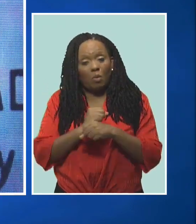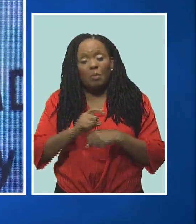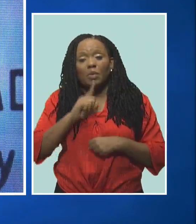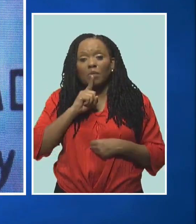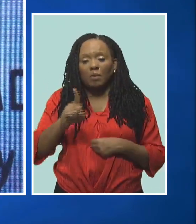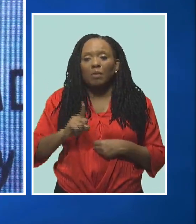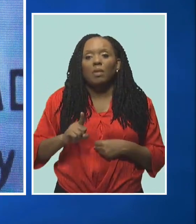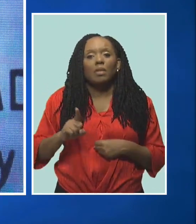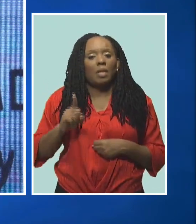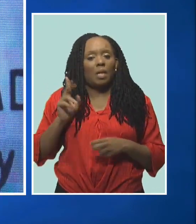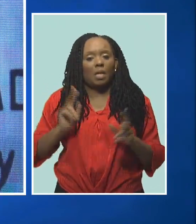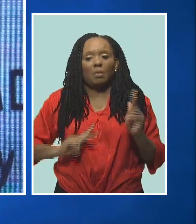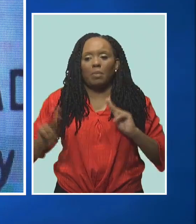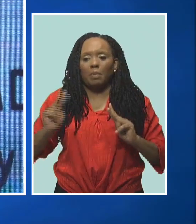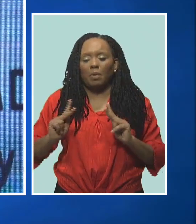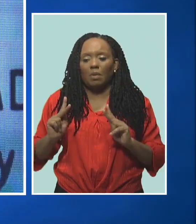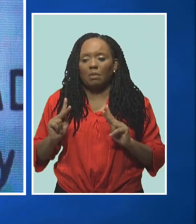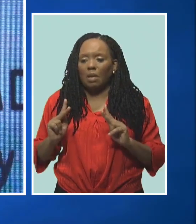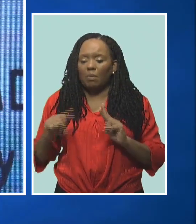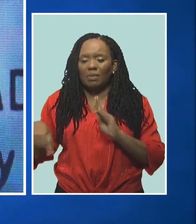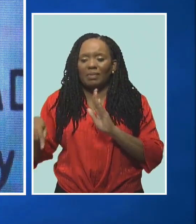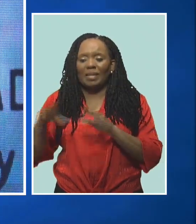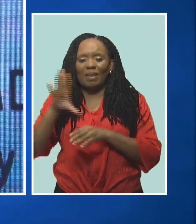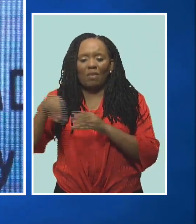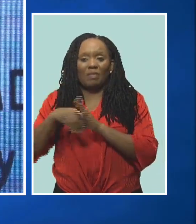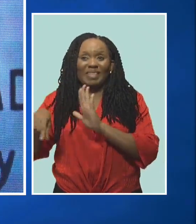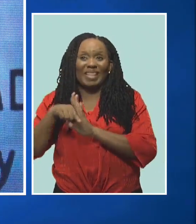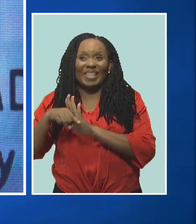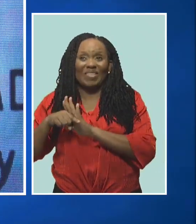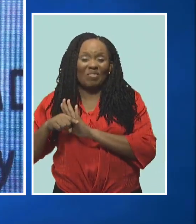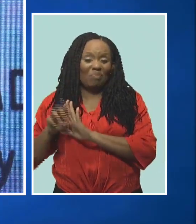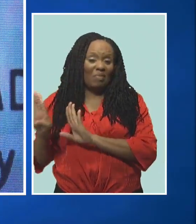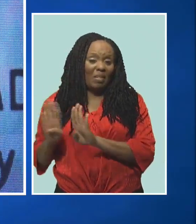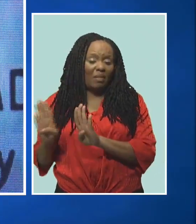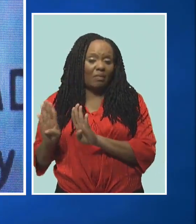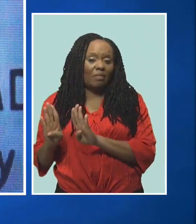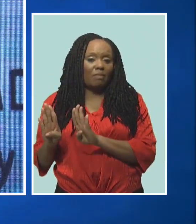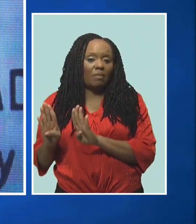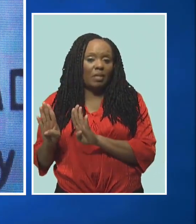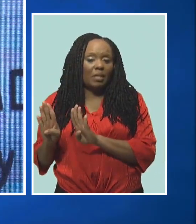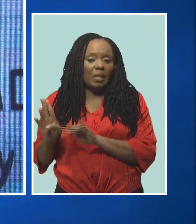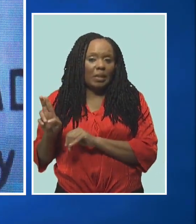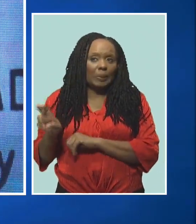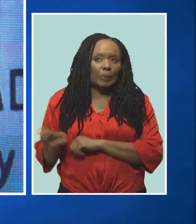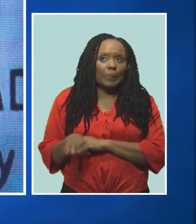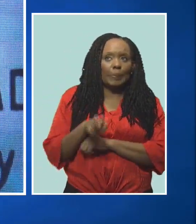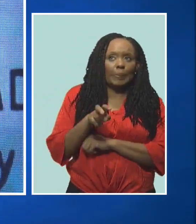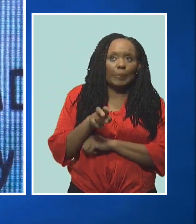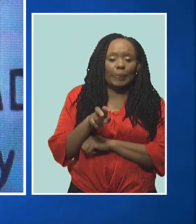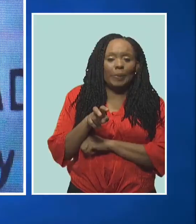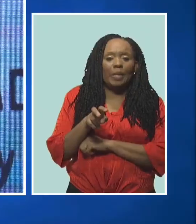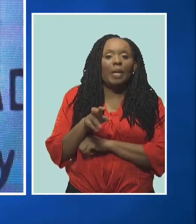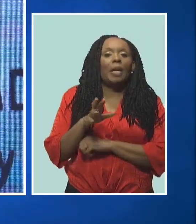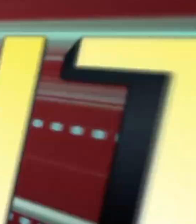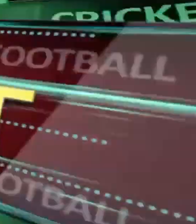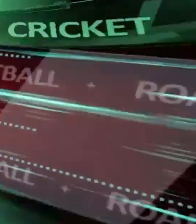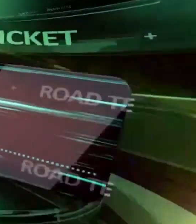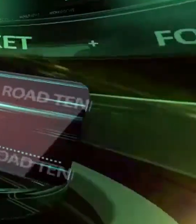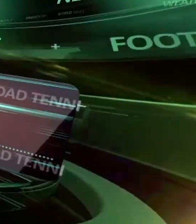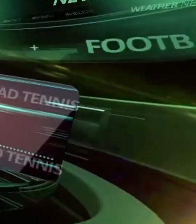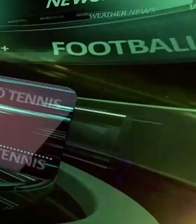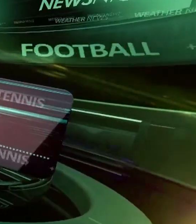the friends that are negative, they're able to do one or two things: archive them or delete them.